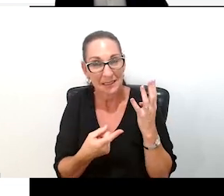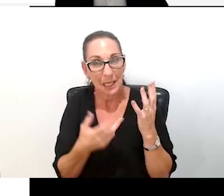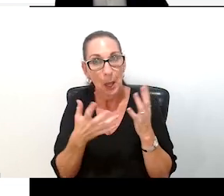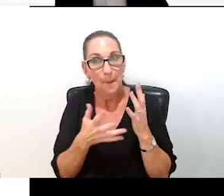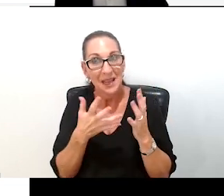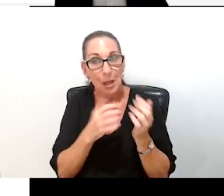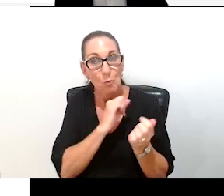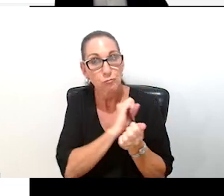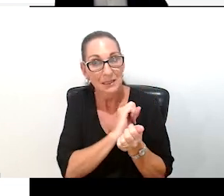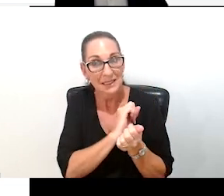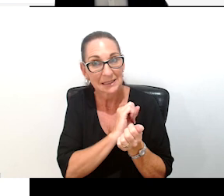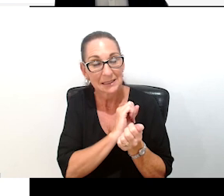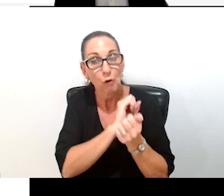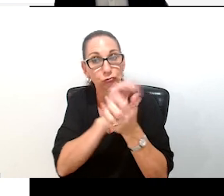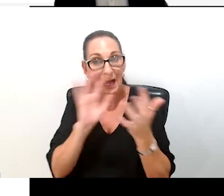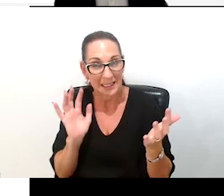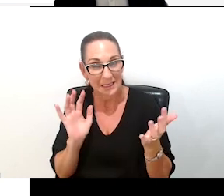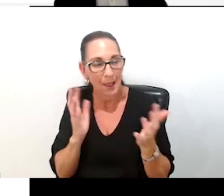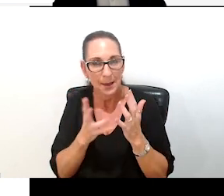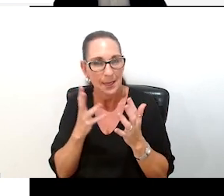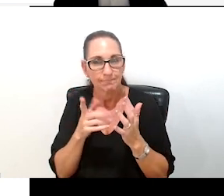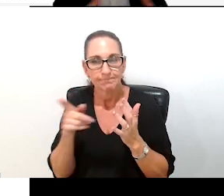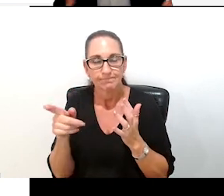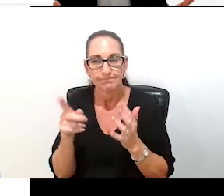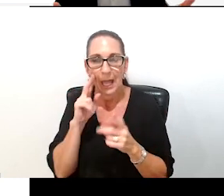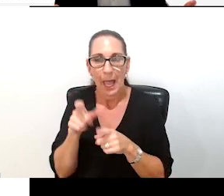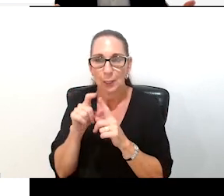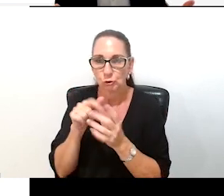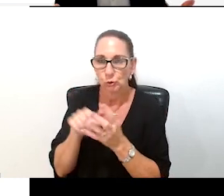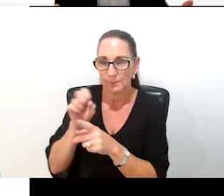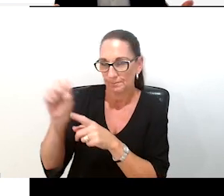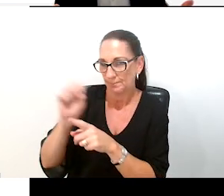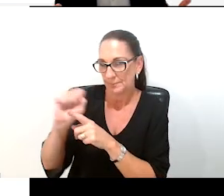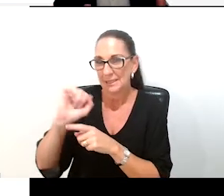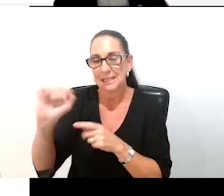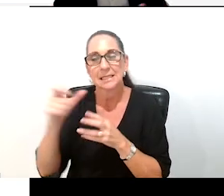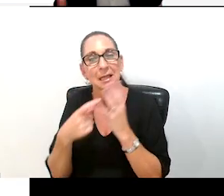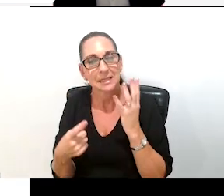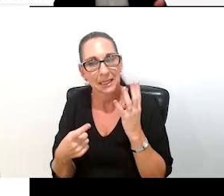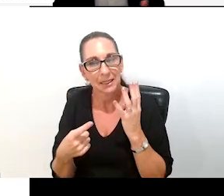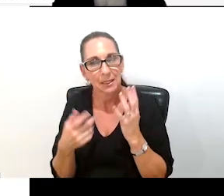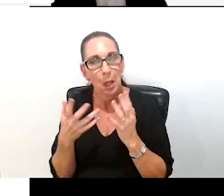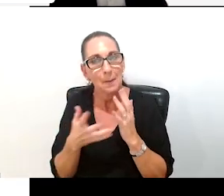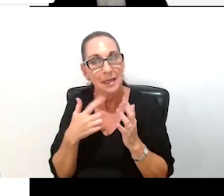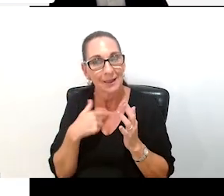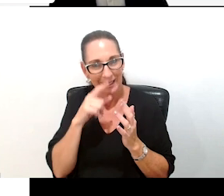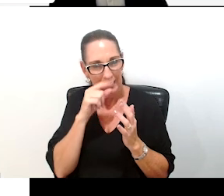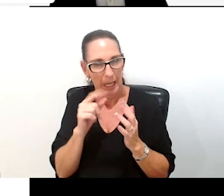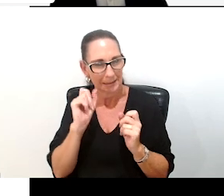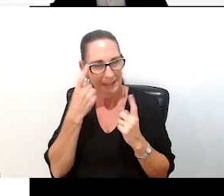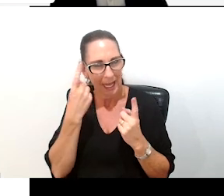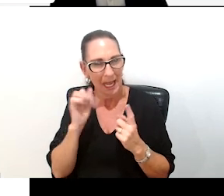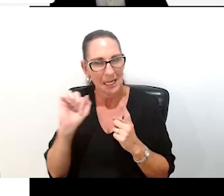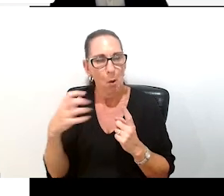prison. And this was important because, of course, understanding more about the person enables you to provide the right